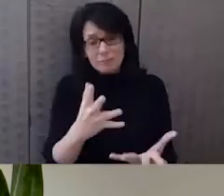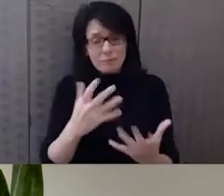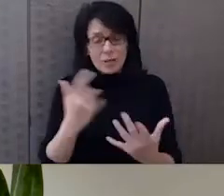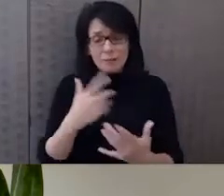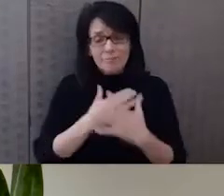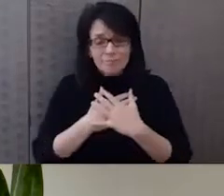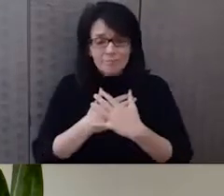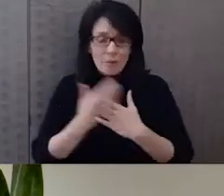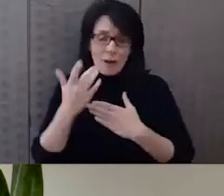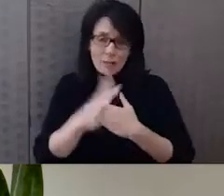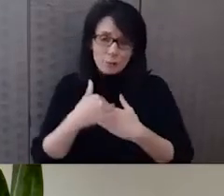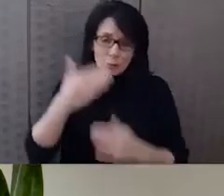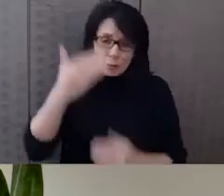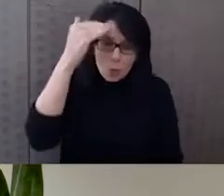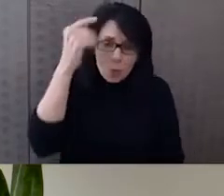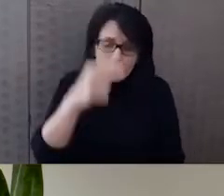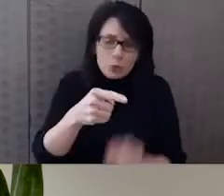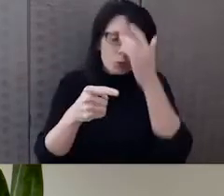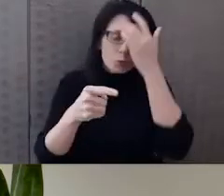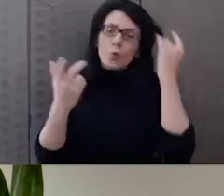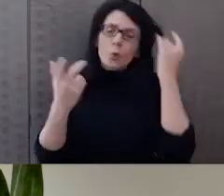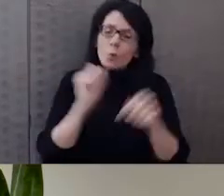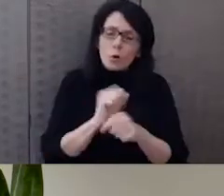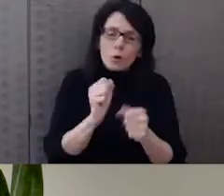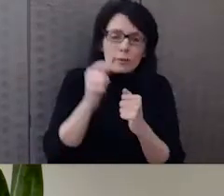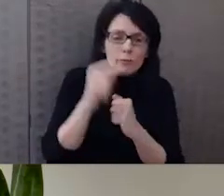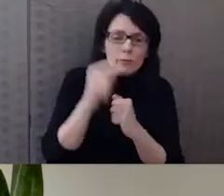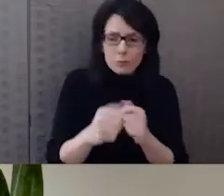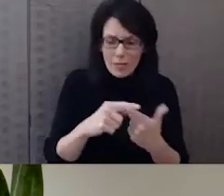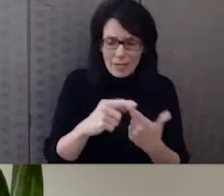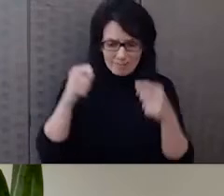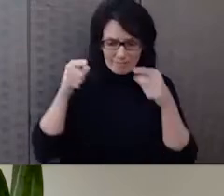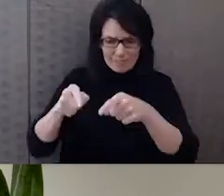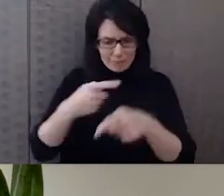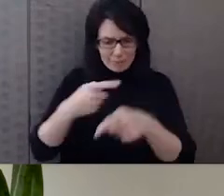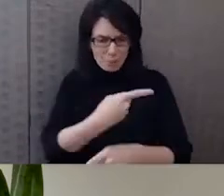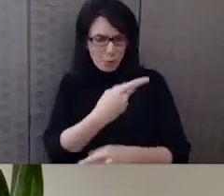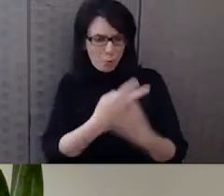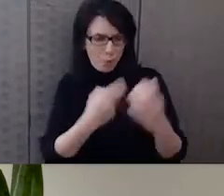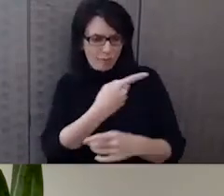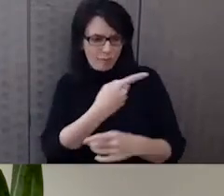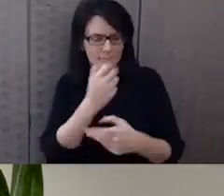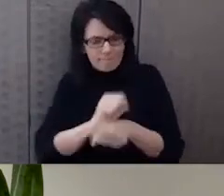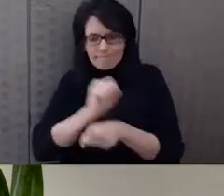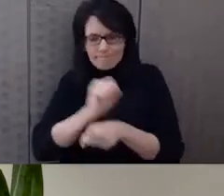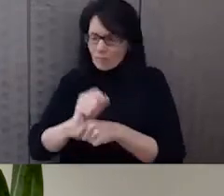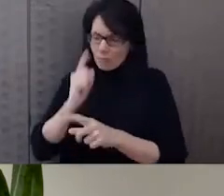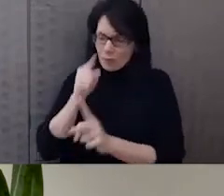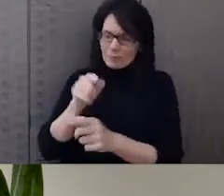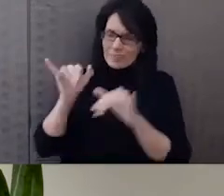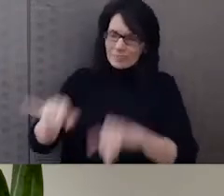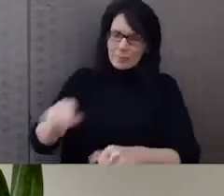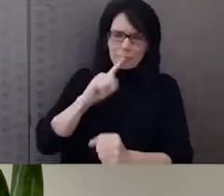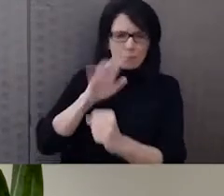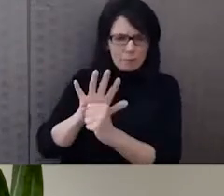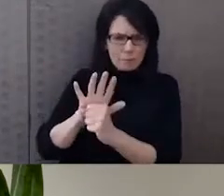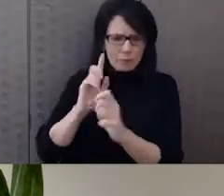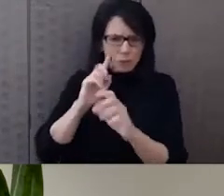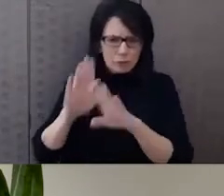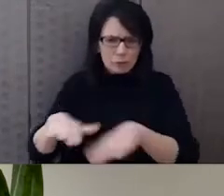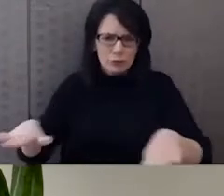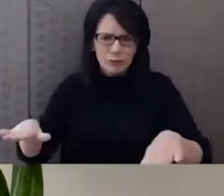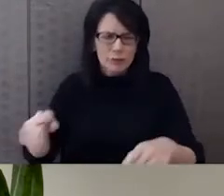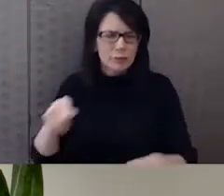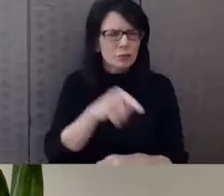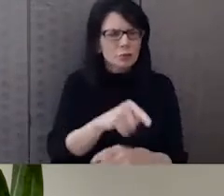with you in service of this commitment that we both share. You personify the public-private partnership that is really at the